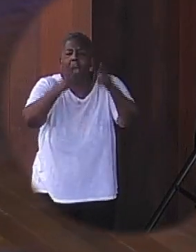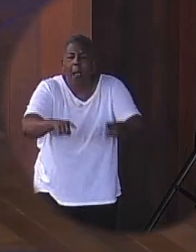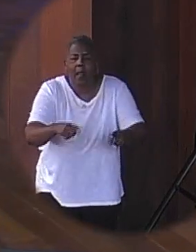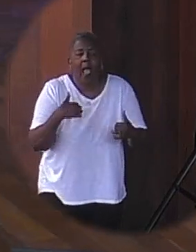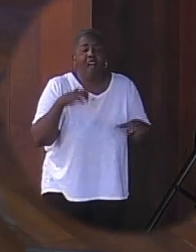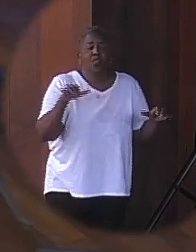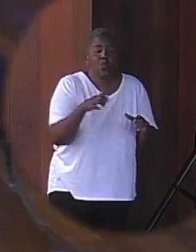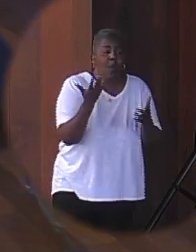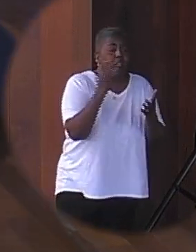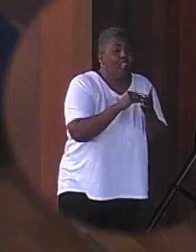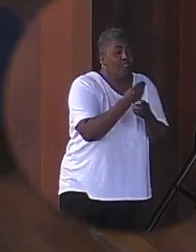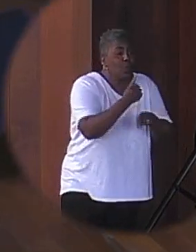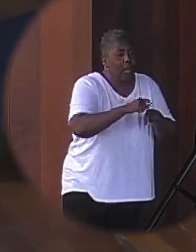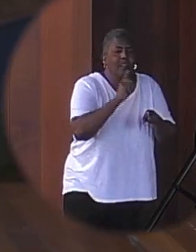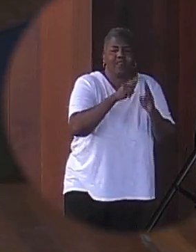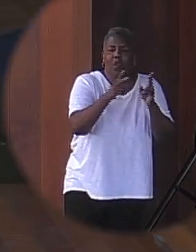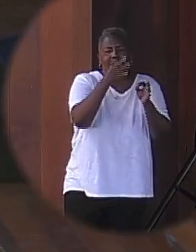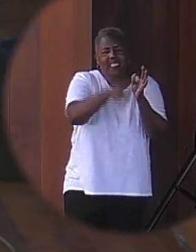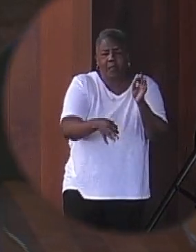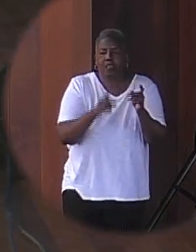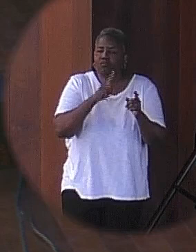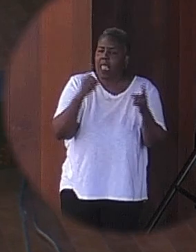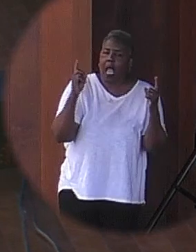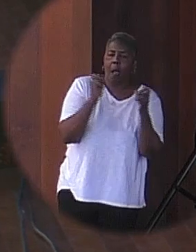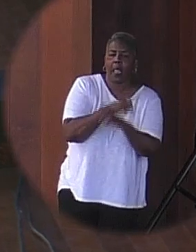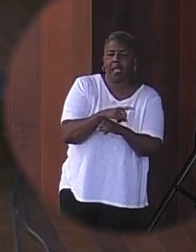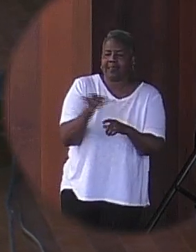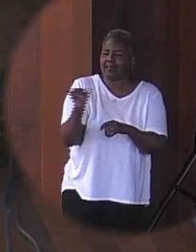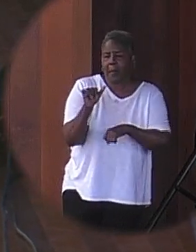it a couple times because it's so simple, it's complex.